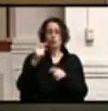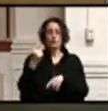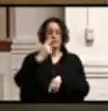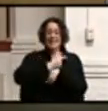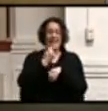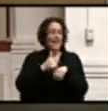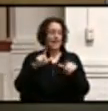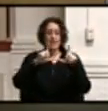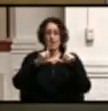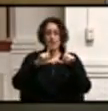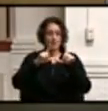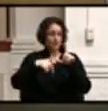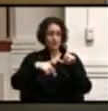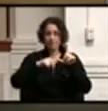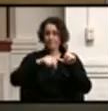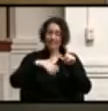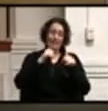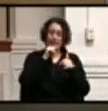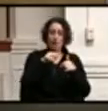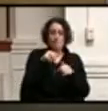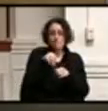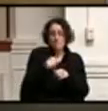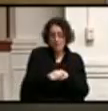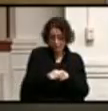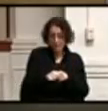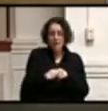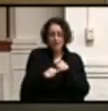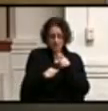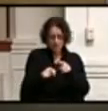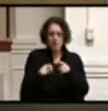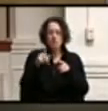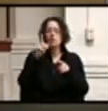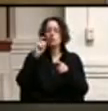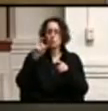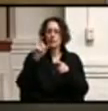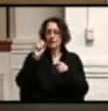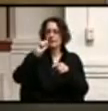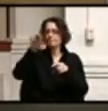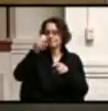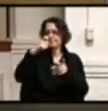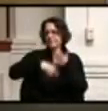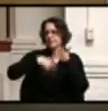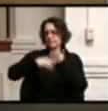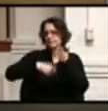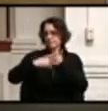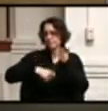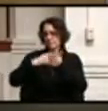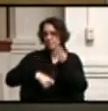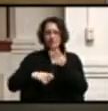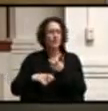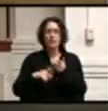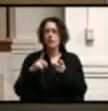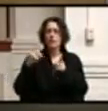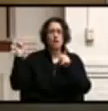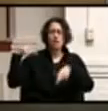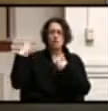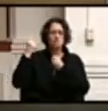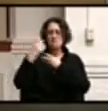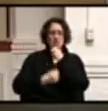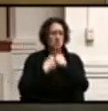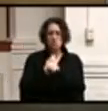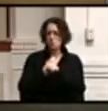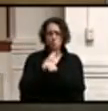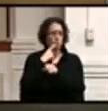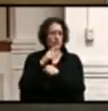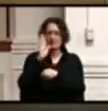any license in the town. There has been no attempt to fine people in the past. Lists have been made of unpaid licenses, but